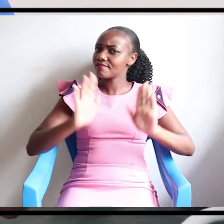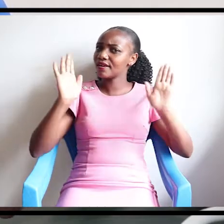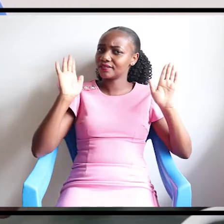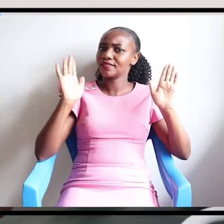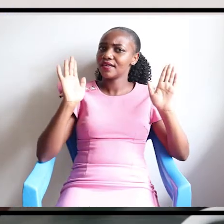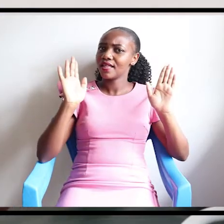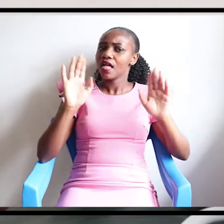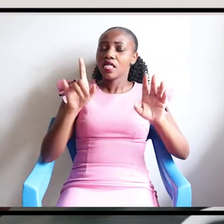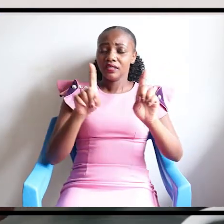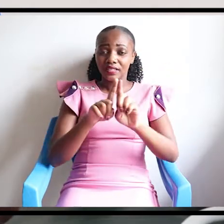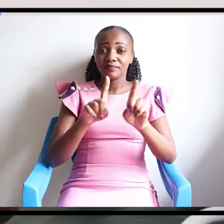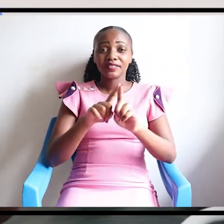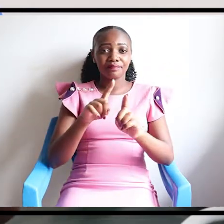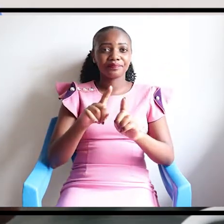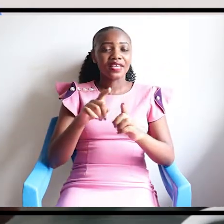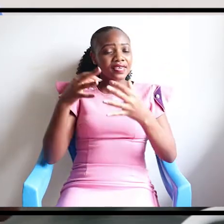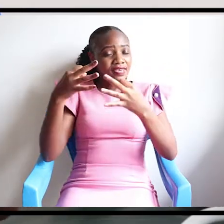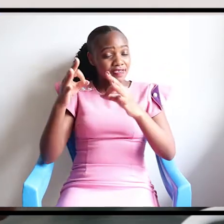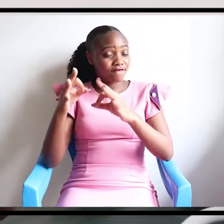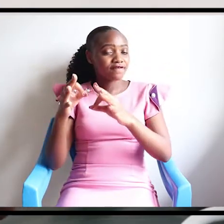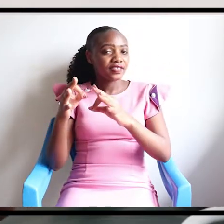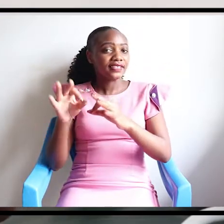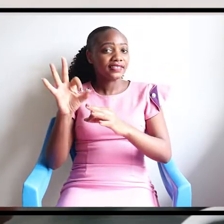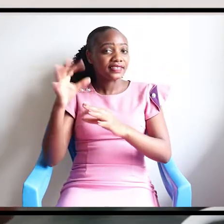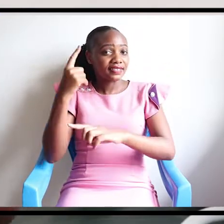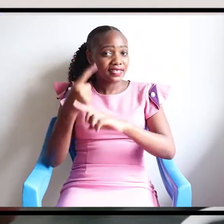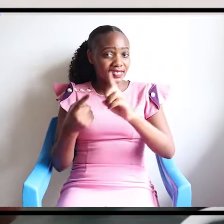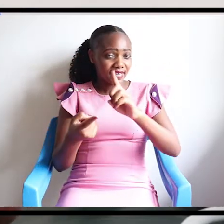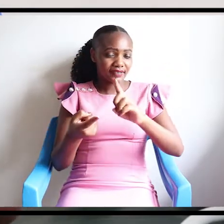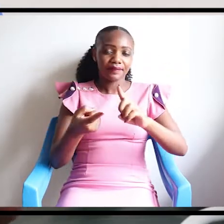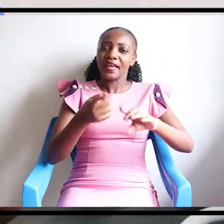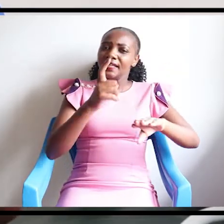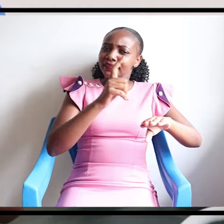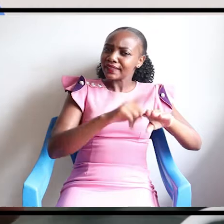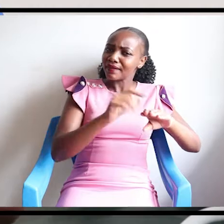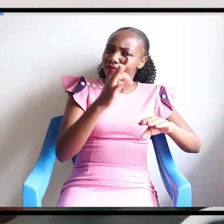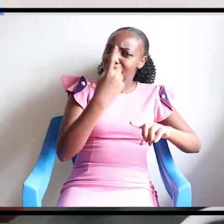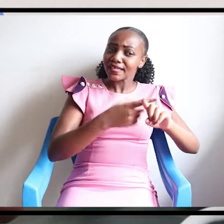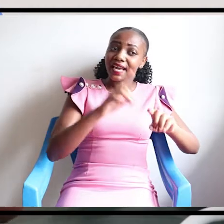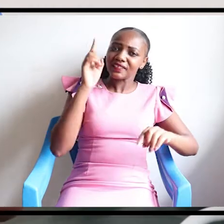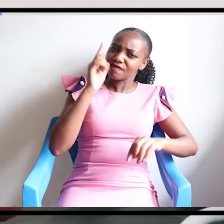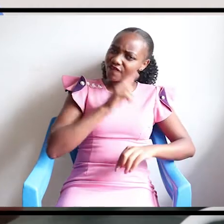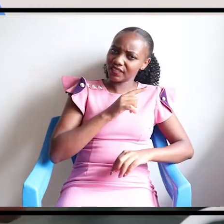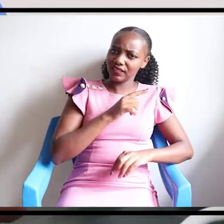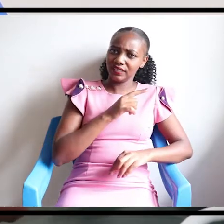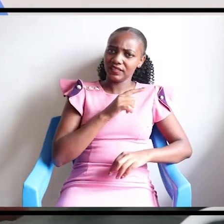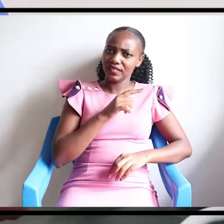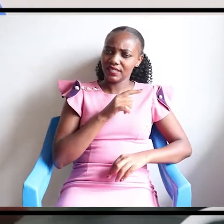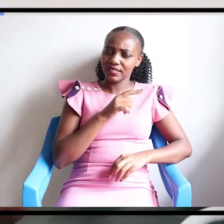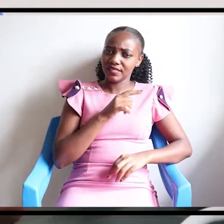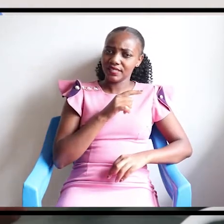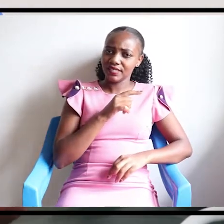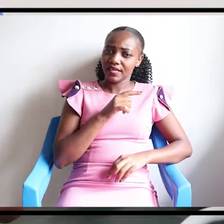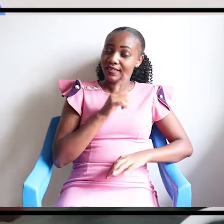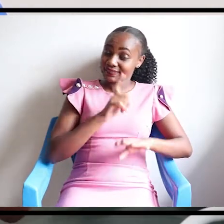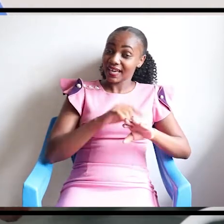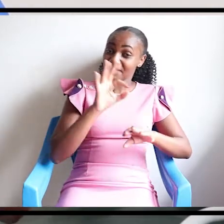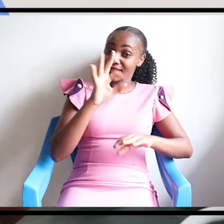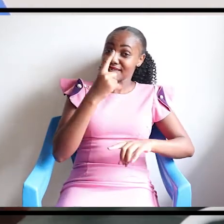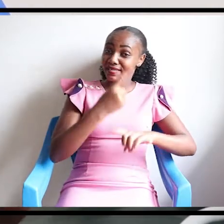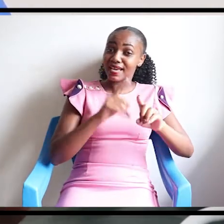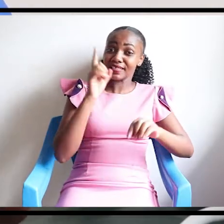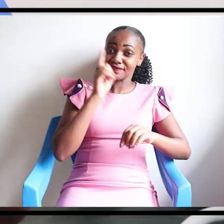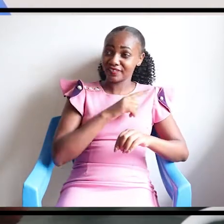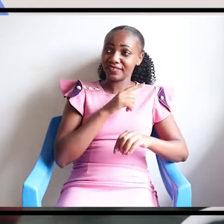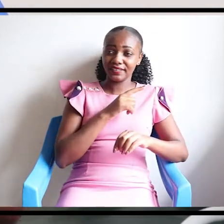ensure that if the duration is 3 years, the moment the 3 years elapse, that day when the 3 years are now completed 3 years, it